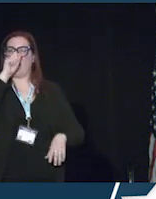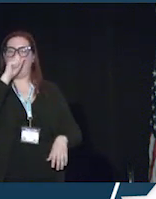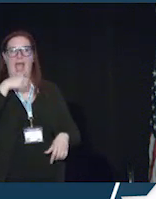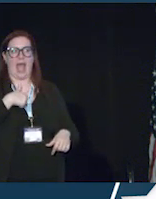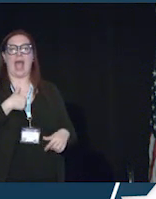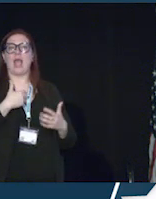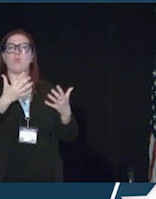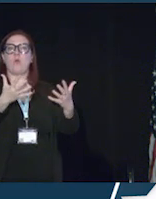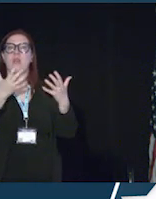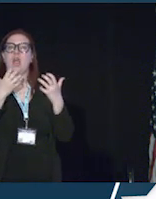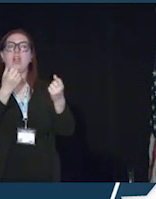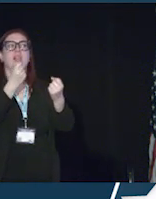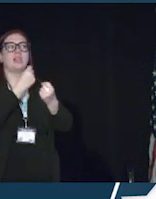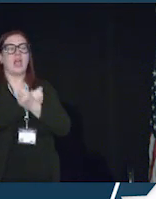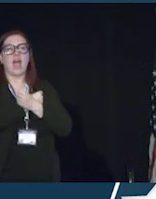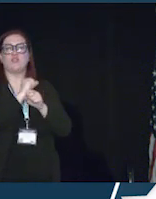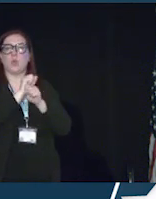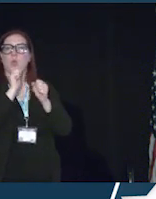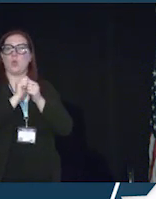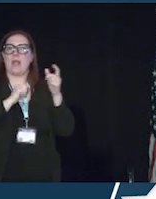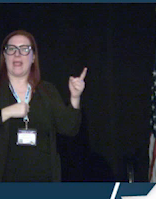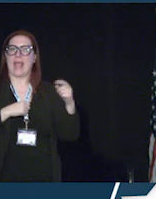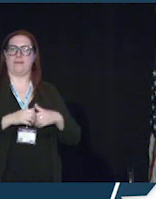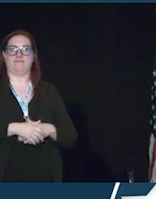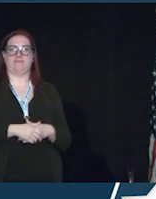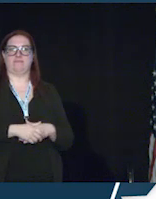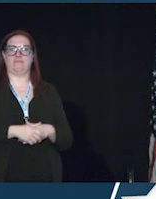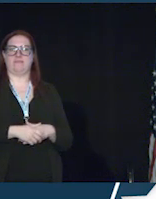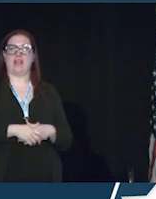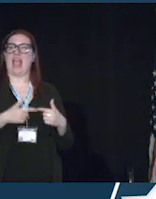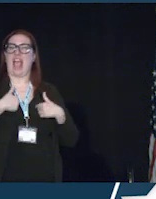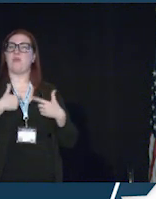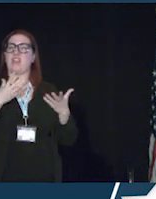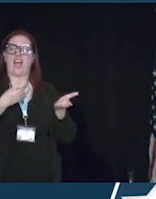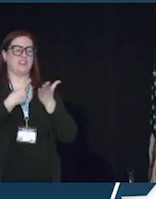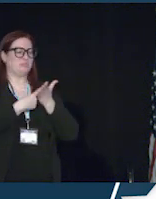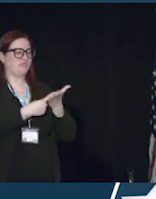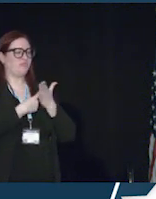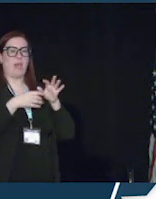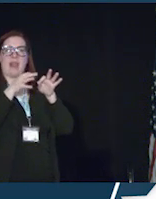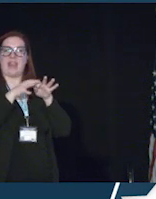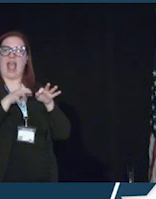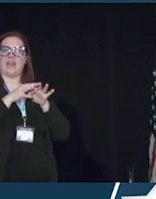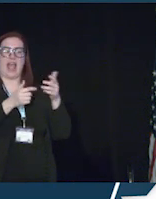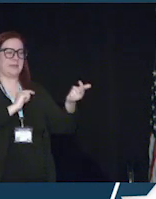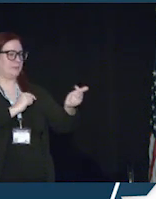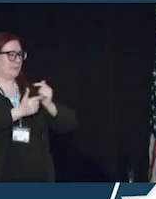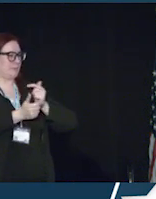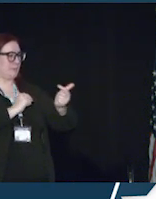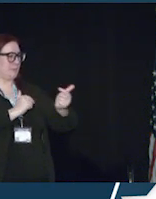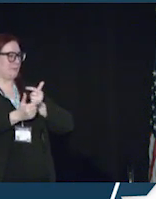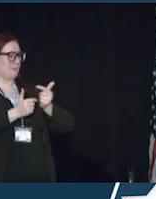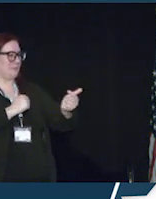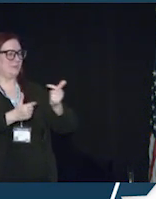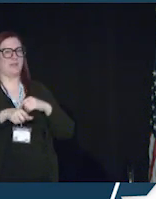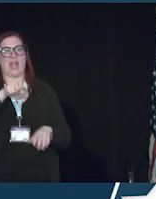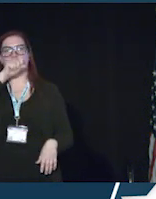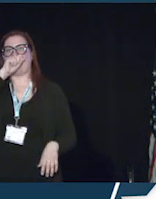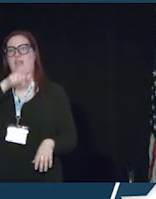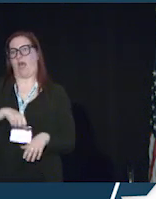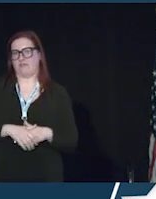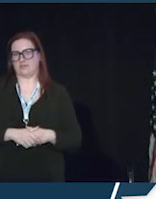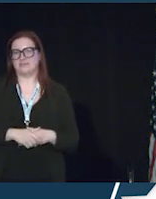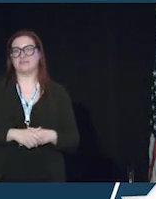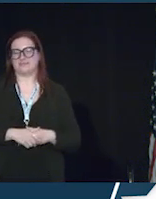love to go for all of my lines with him and just doing what I